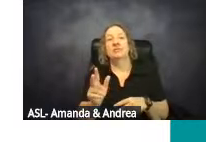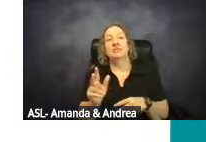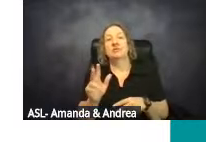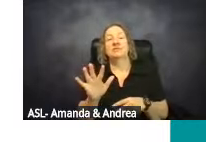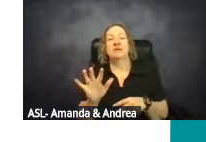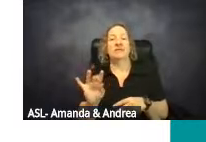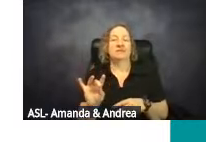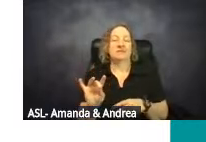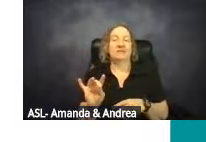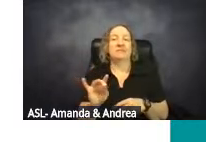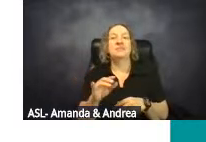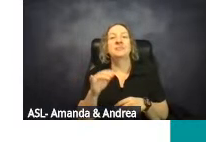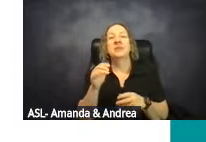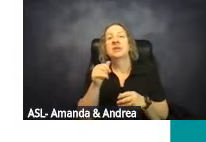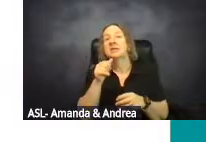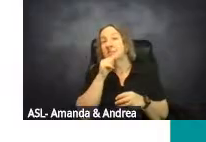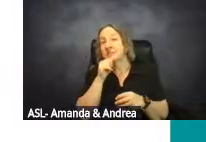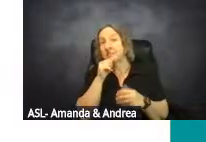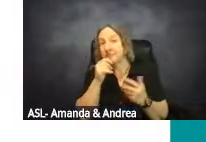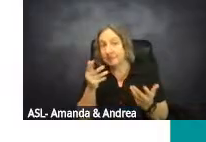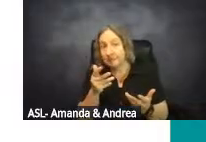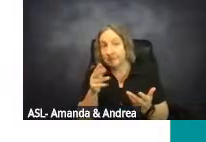897-7533-8358. The passcode is